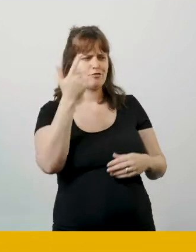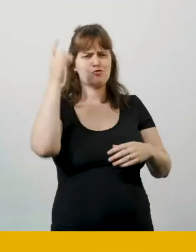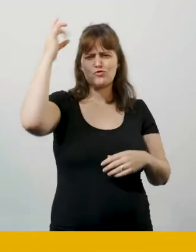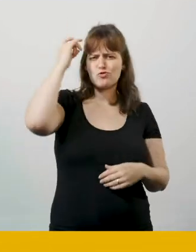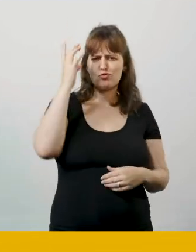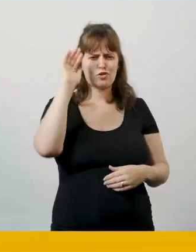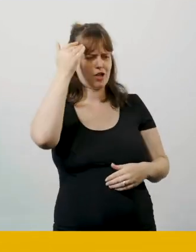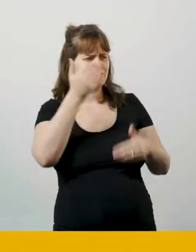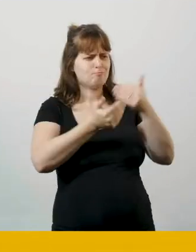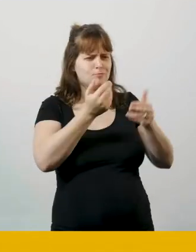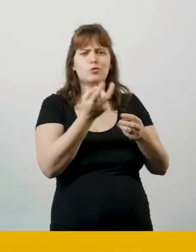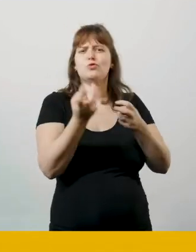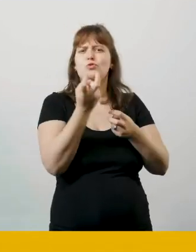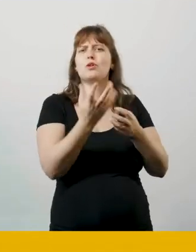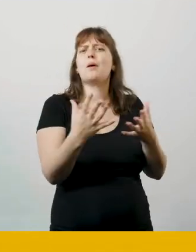cultural basis.